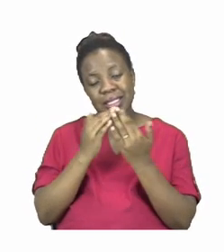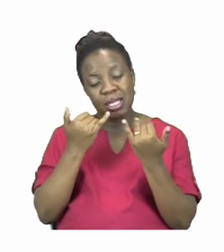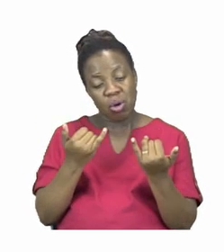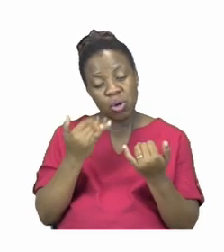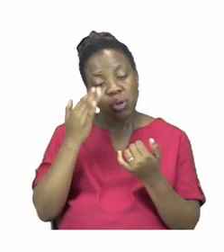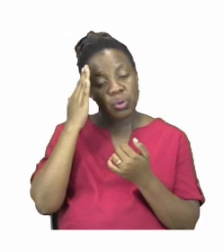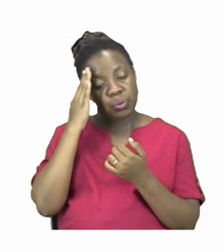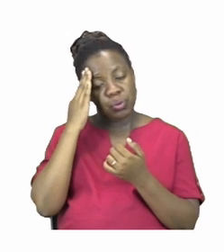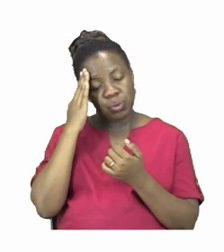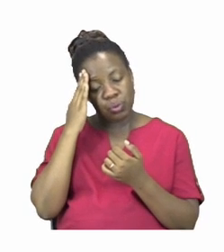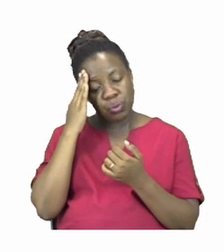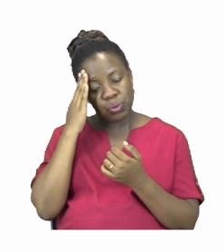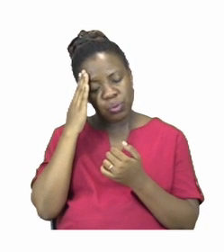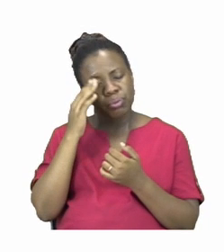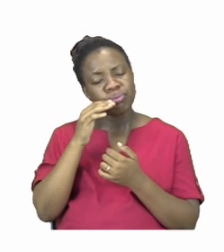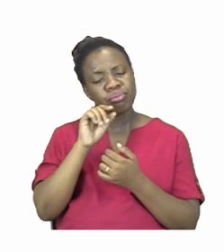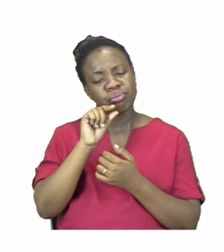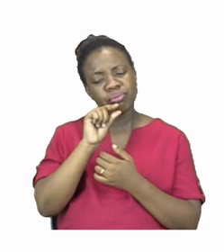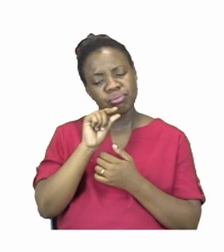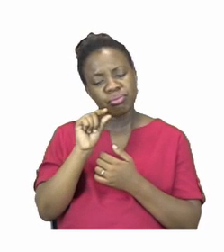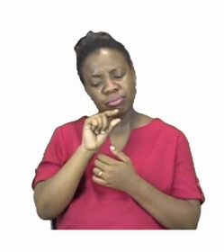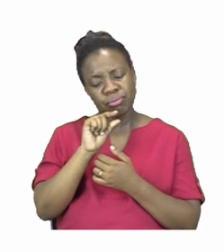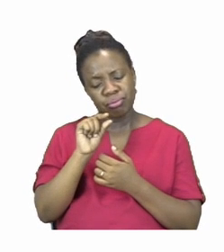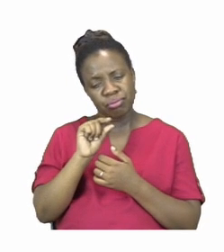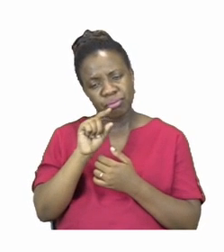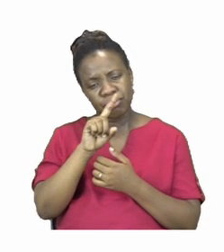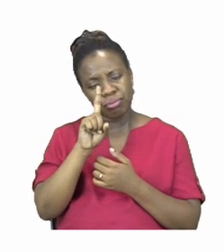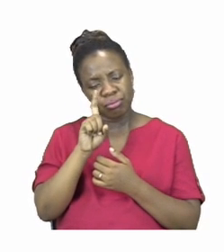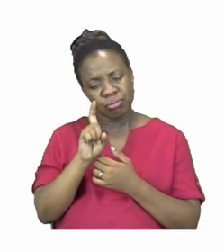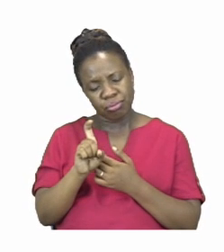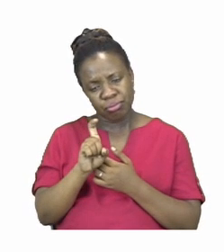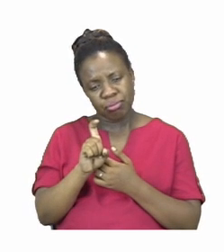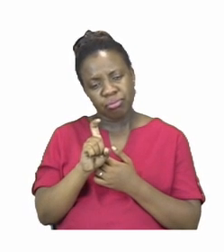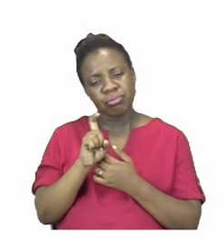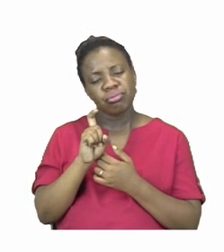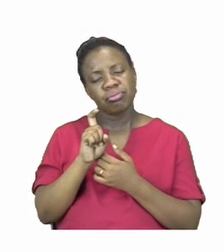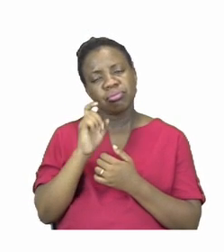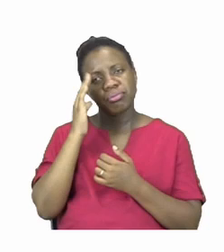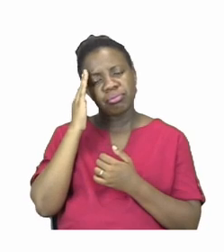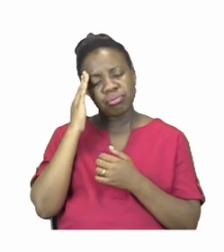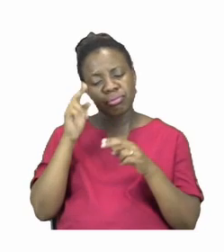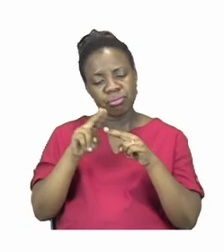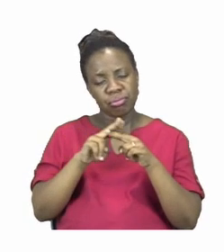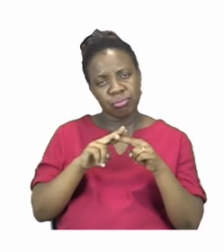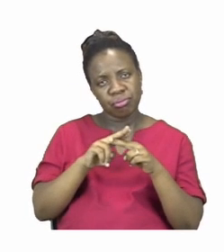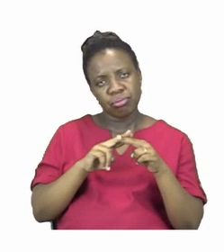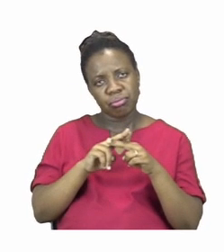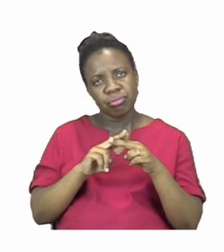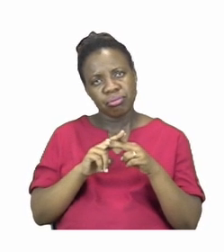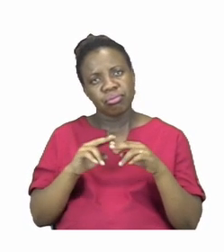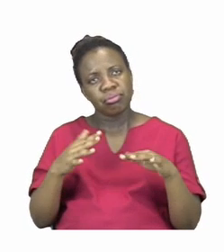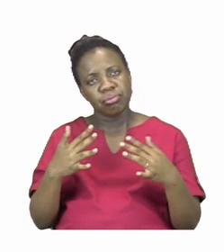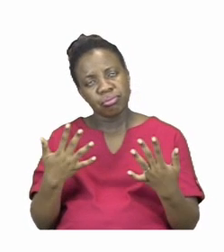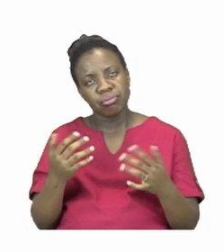it for the sentences that are actually questions. You're going to do your exercise by yourself